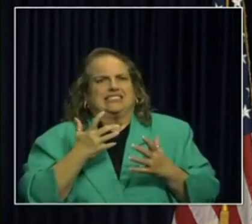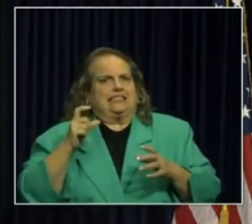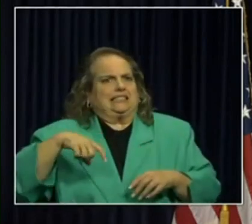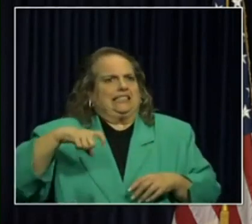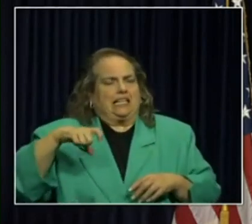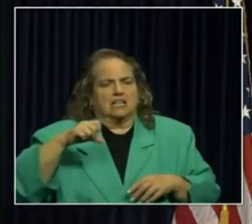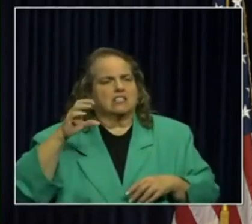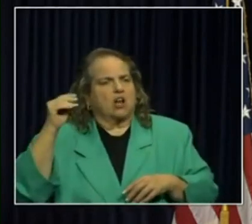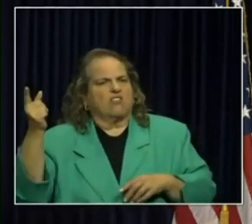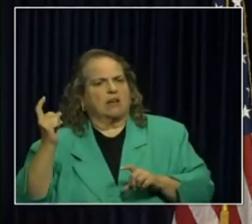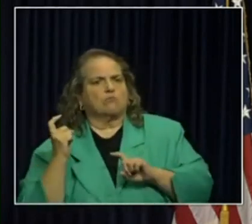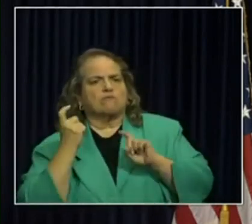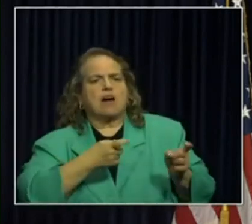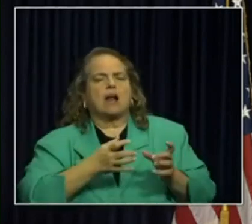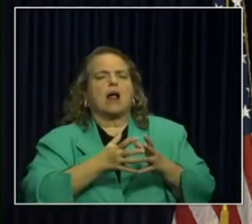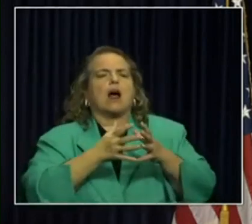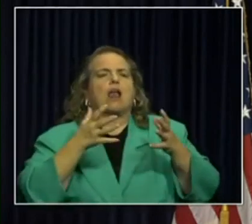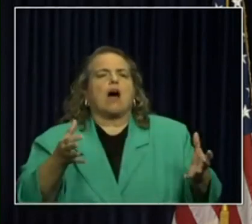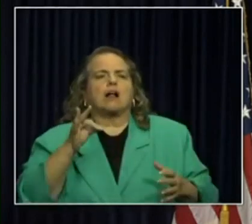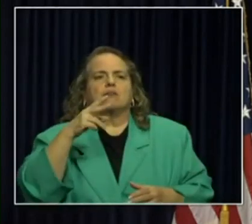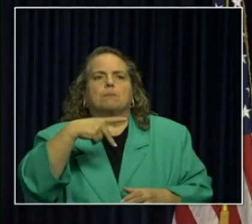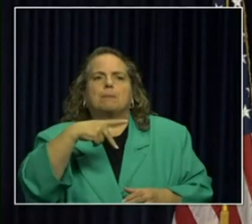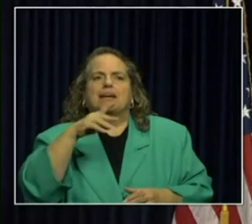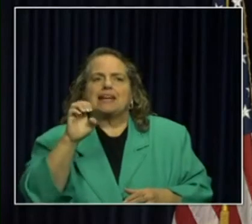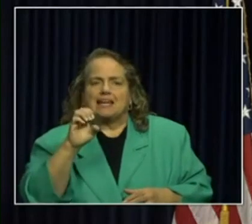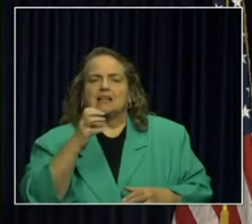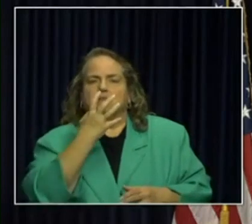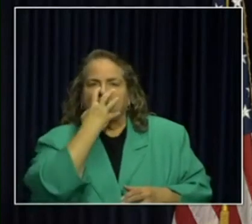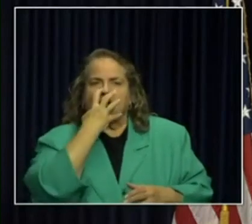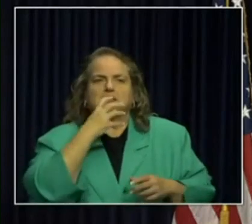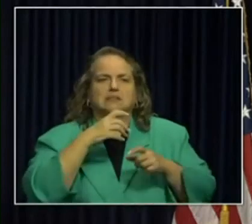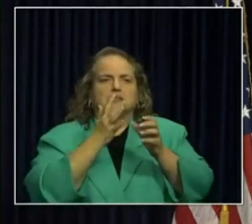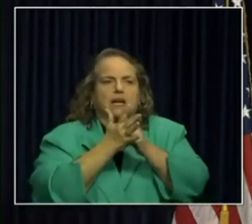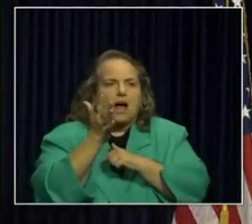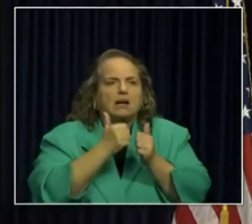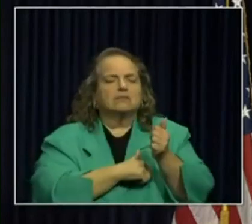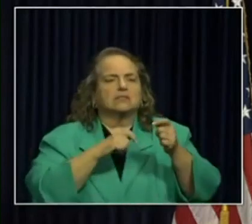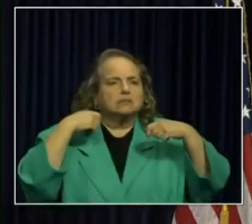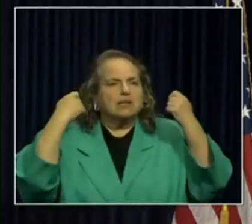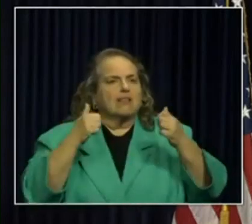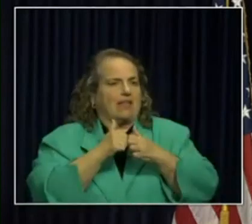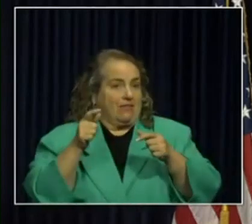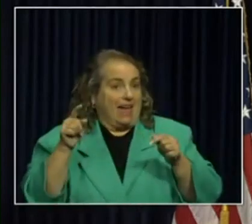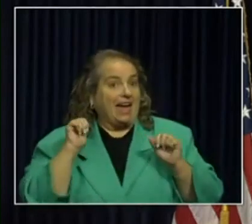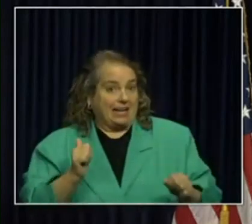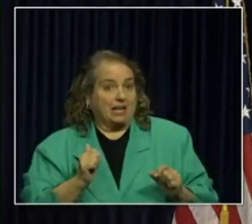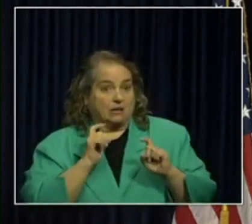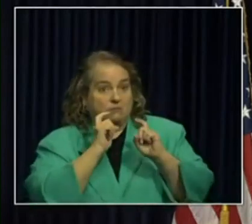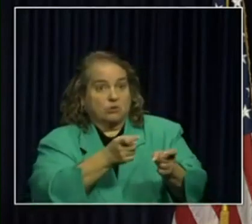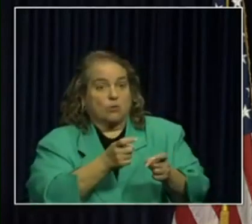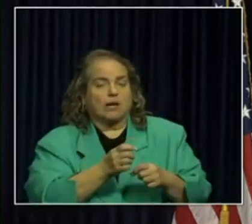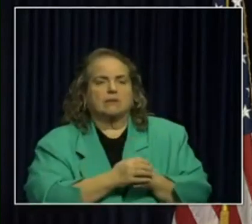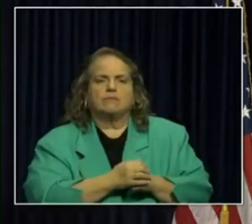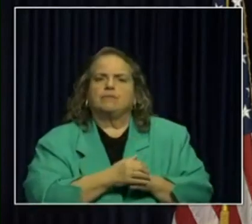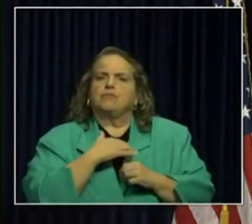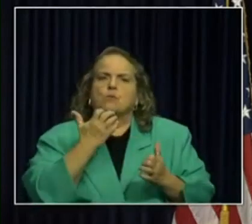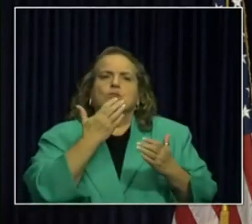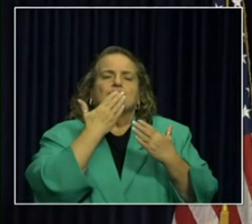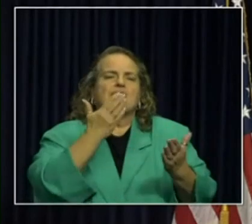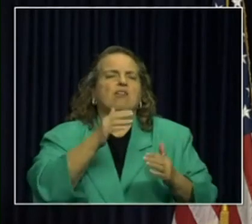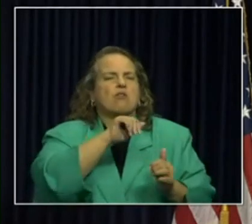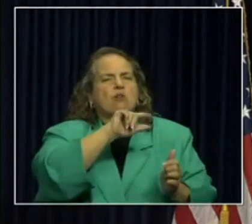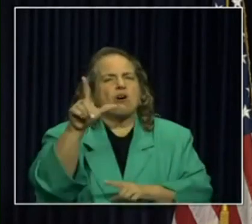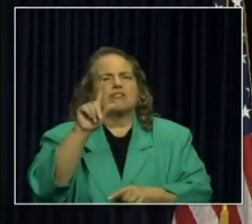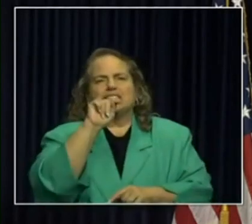provided all the PPE that they had or could provide to us. I want to thank all of the TV and